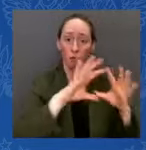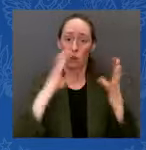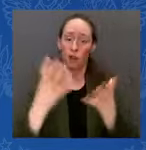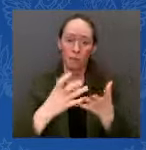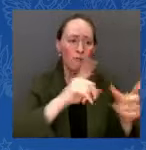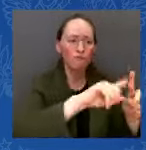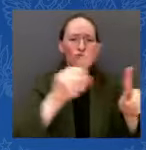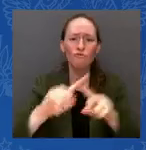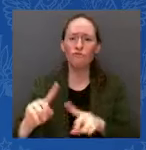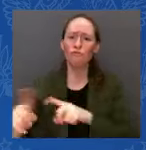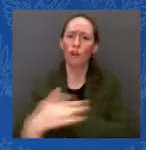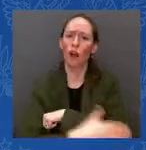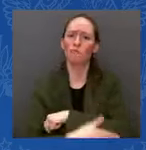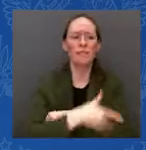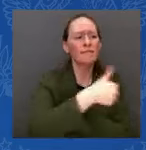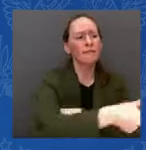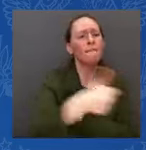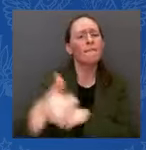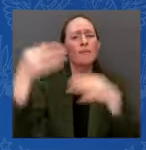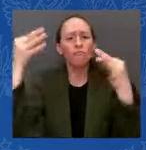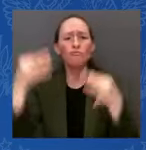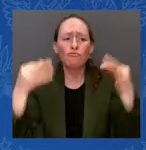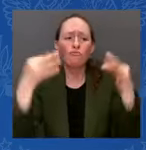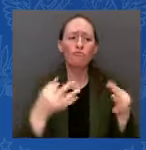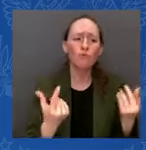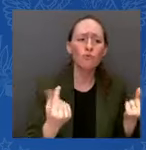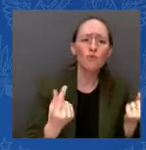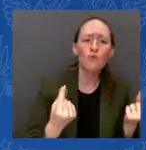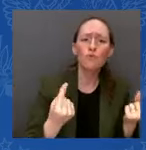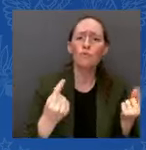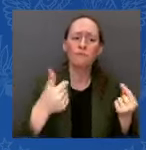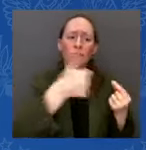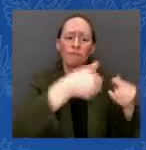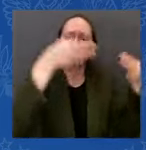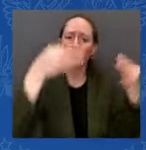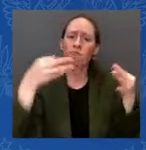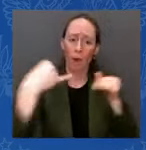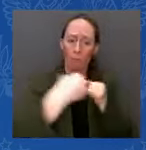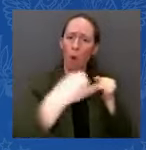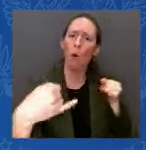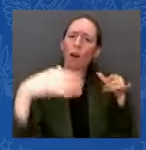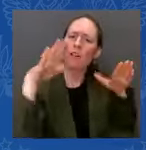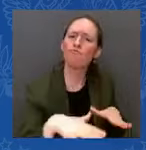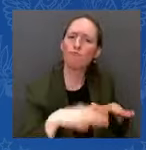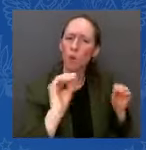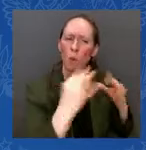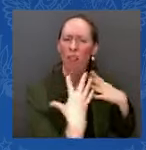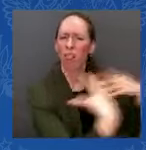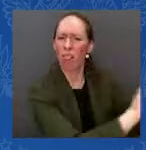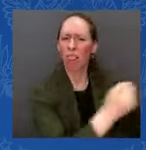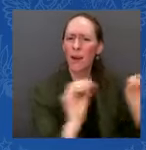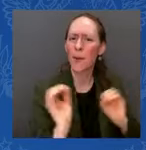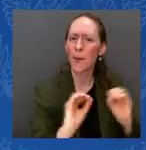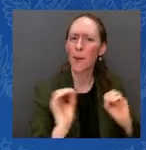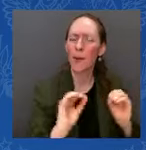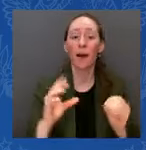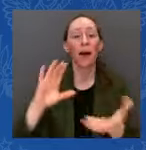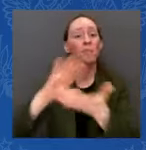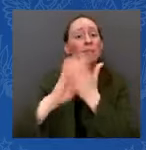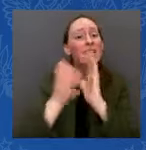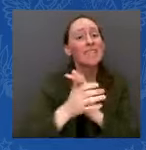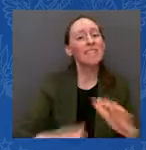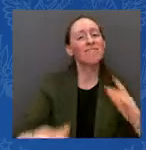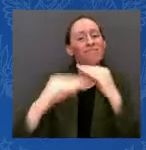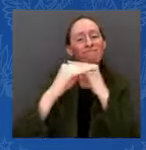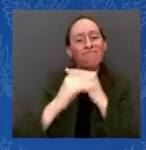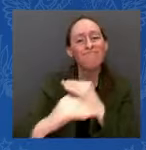upheld, where peace, stability, and security ensure greater prosperity and a greater measure of fairness